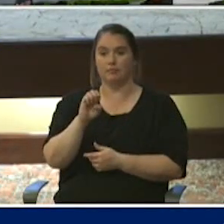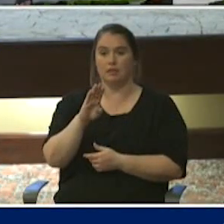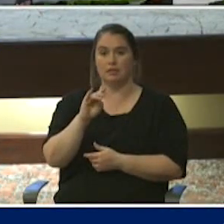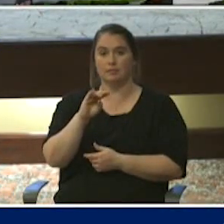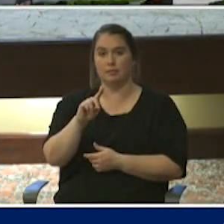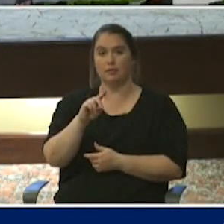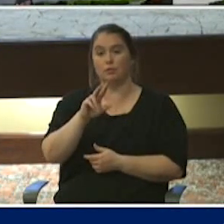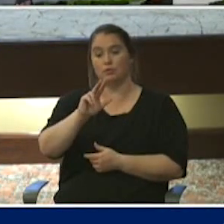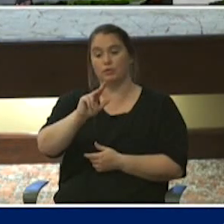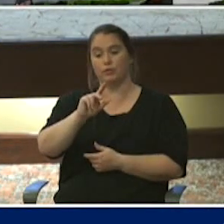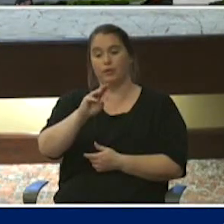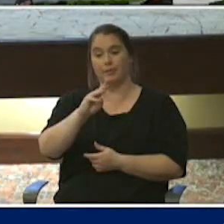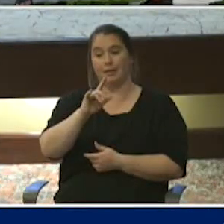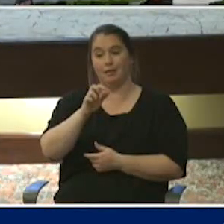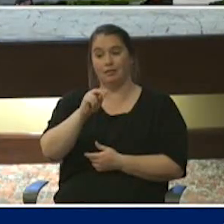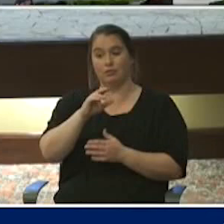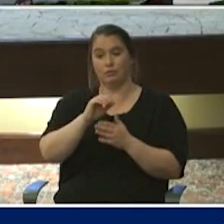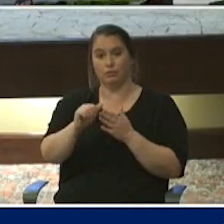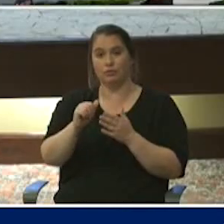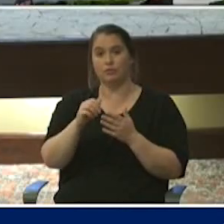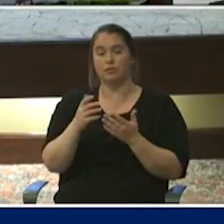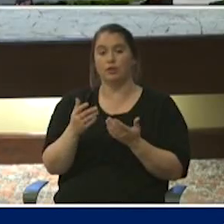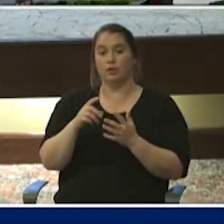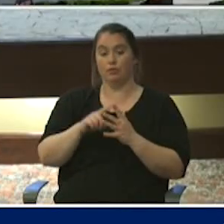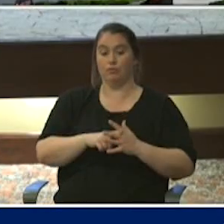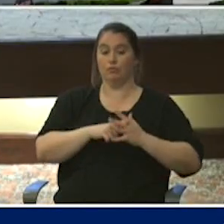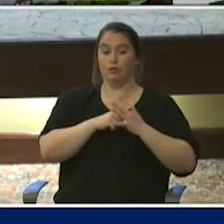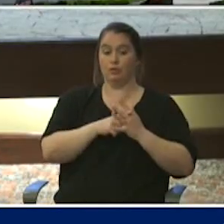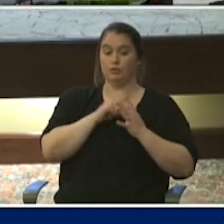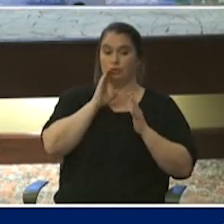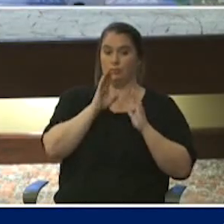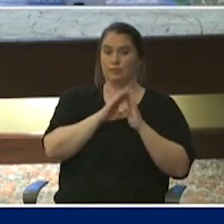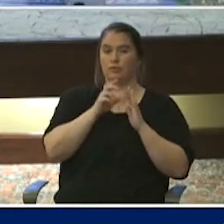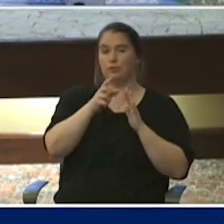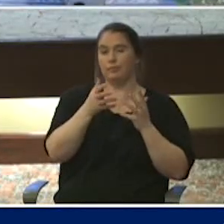million, one of the original renderings that you probably remember.